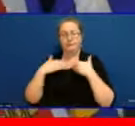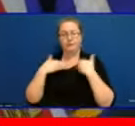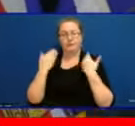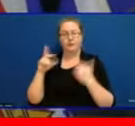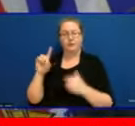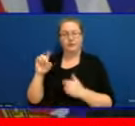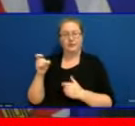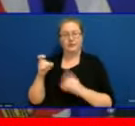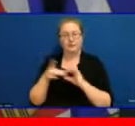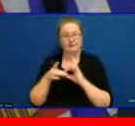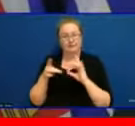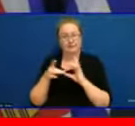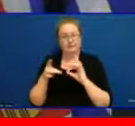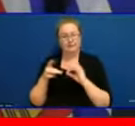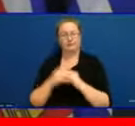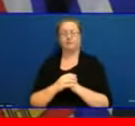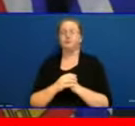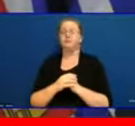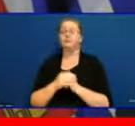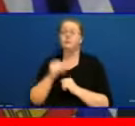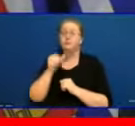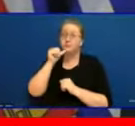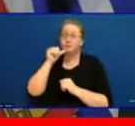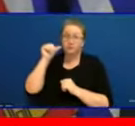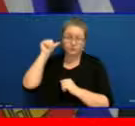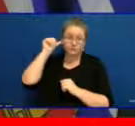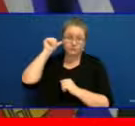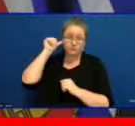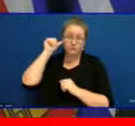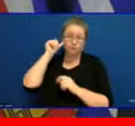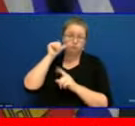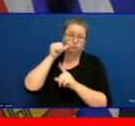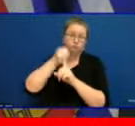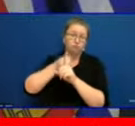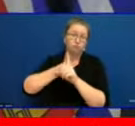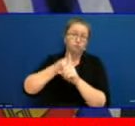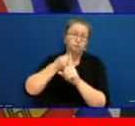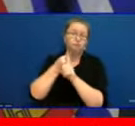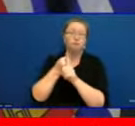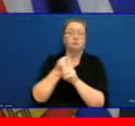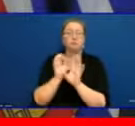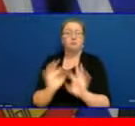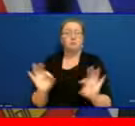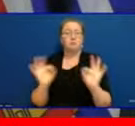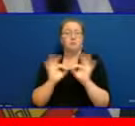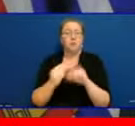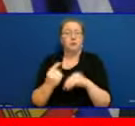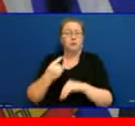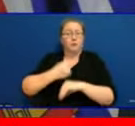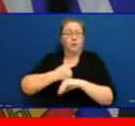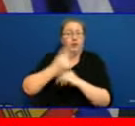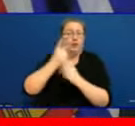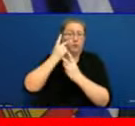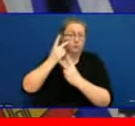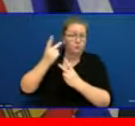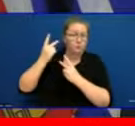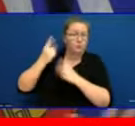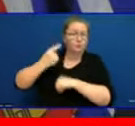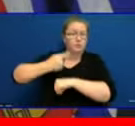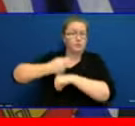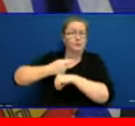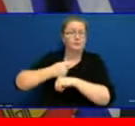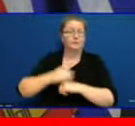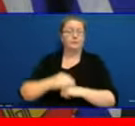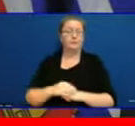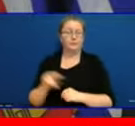And just, I'd say, Richard, yesterday we had an incredibly significant day in BC and in